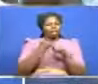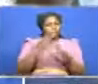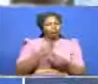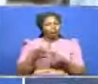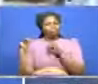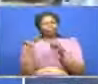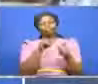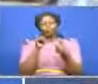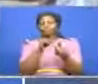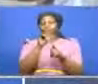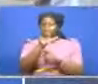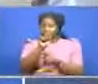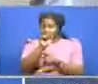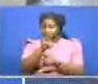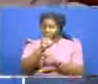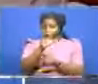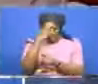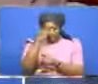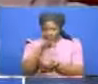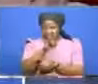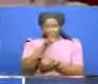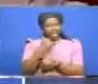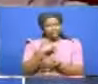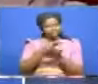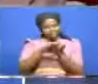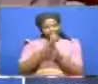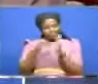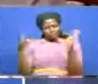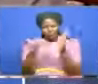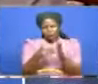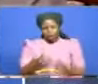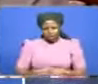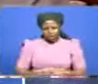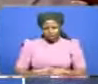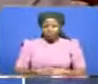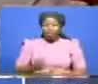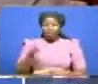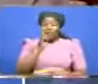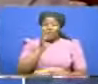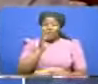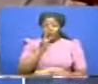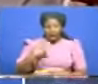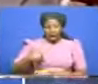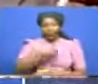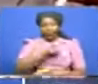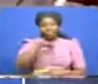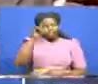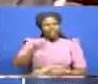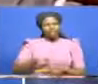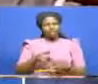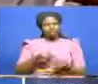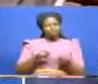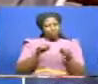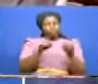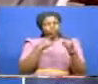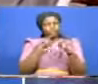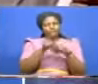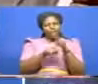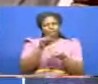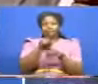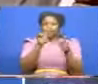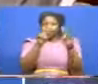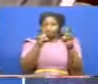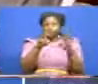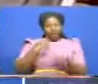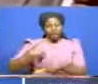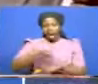SRC of being a stumbling block. Tomorrow, we shall escalate this issue. We shall go